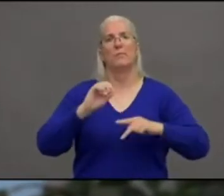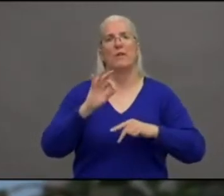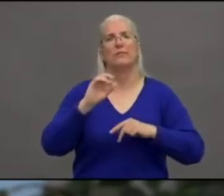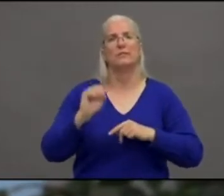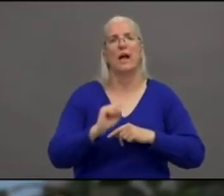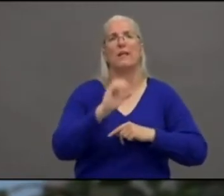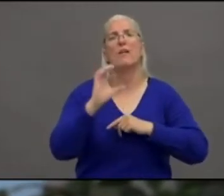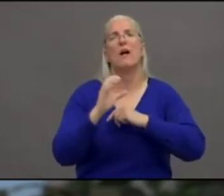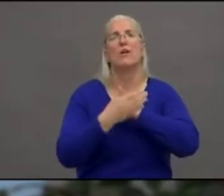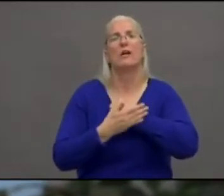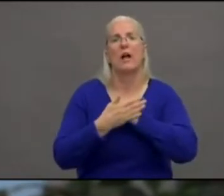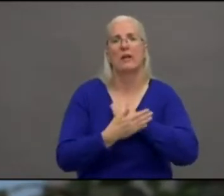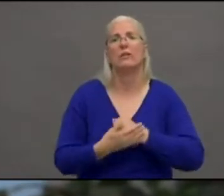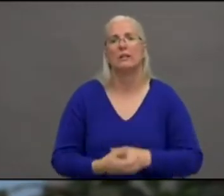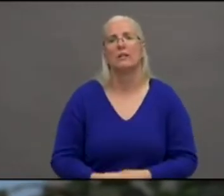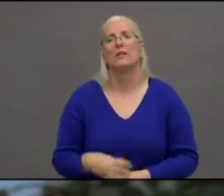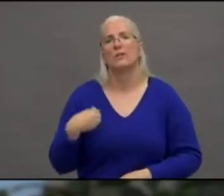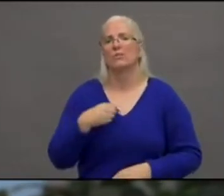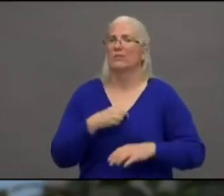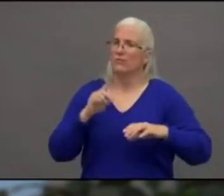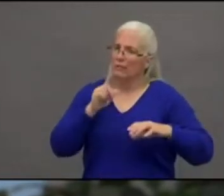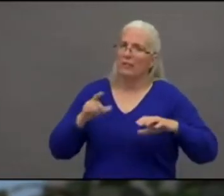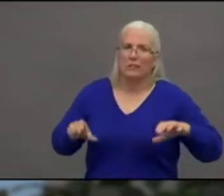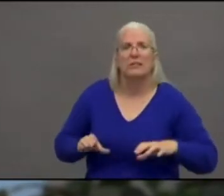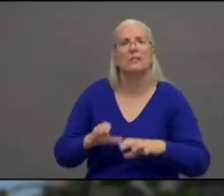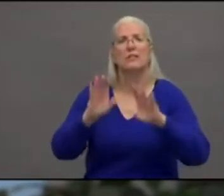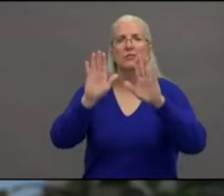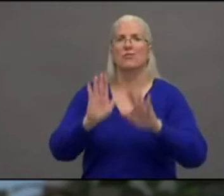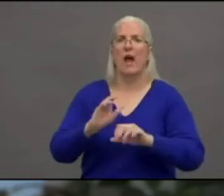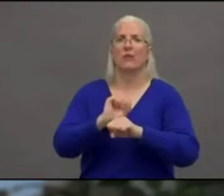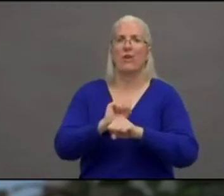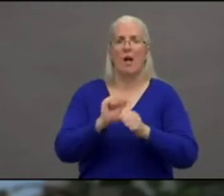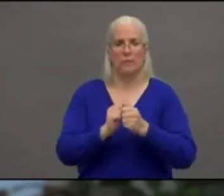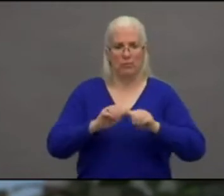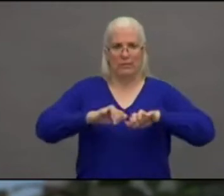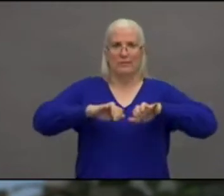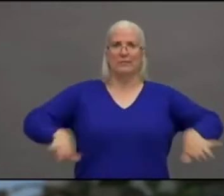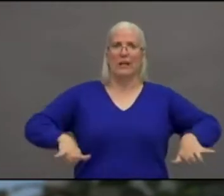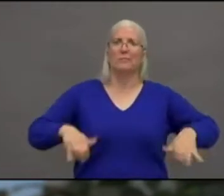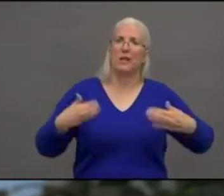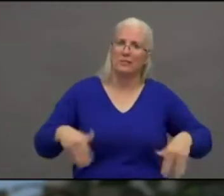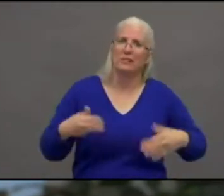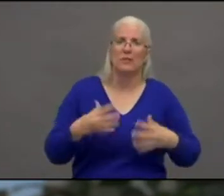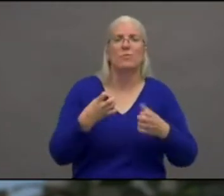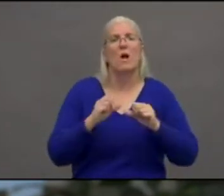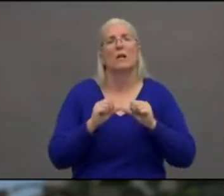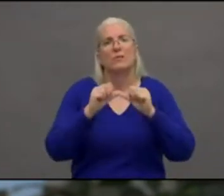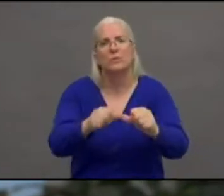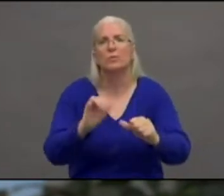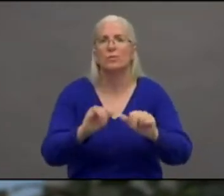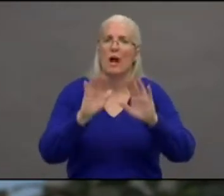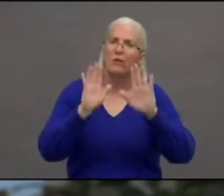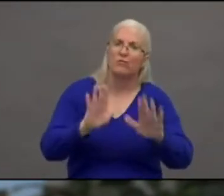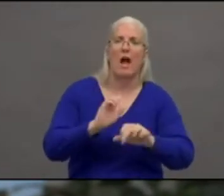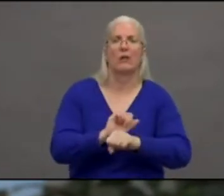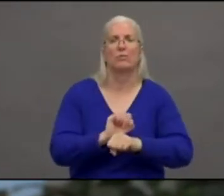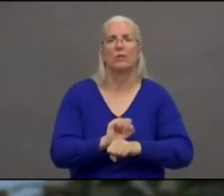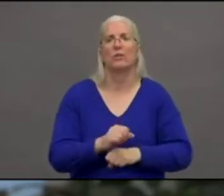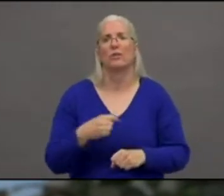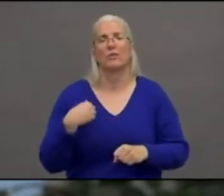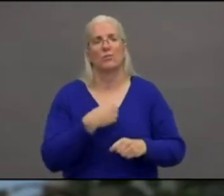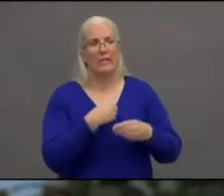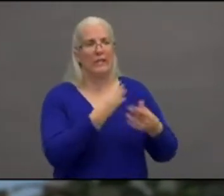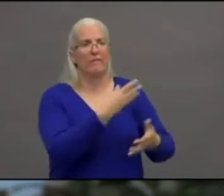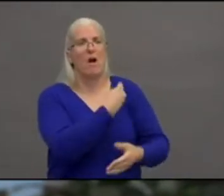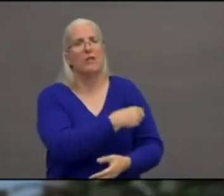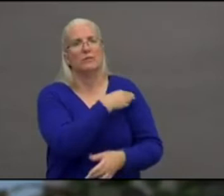did a great job, as you mentioned, with the shelter-in-place and stay-at-home orders, right? You gave the hospital system time to flatten out that curve